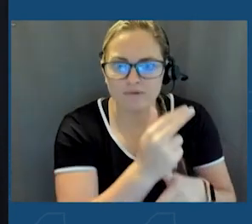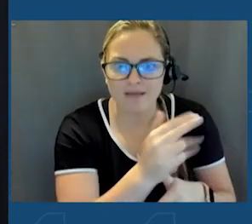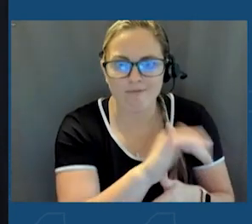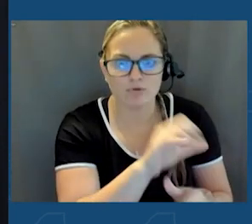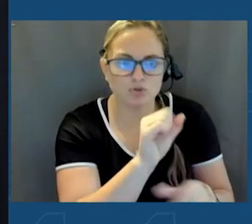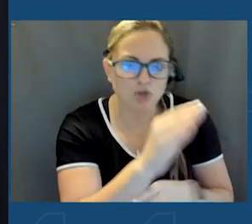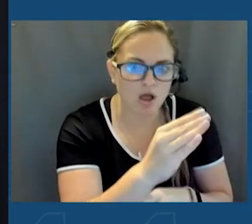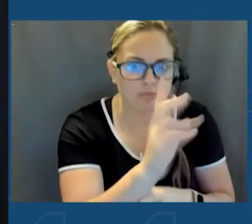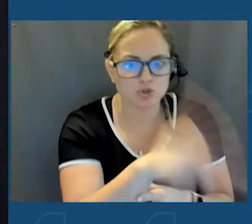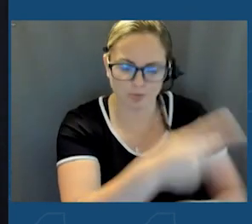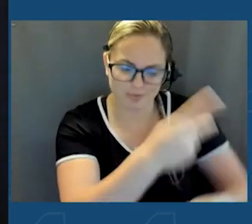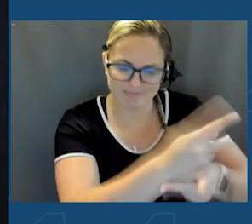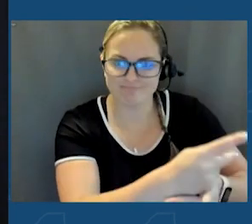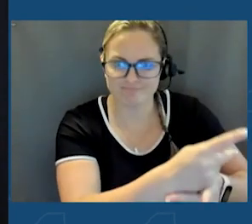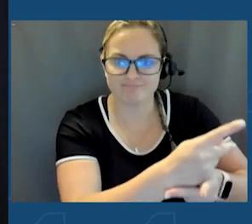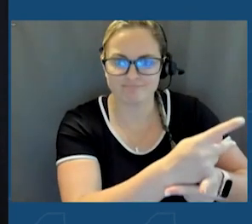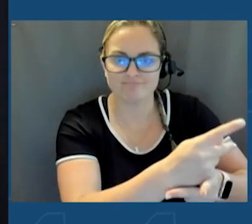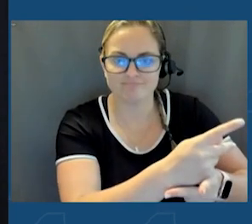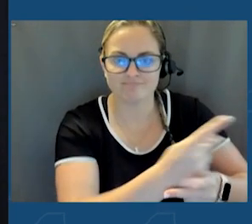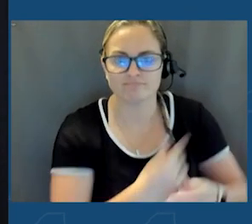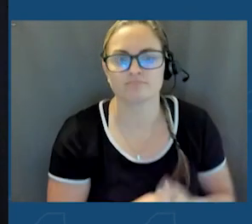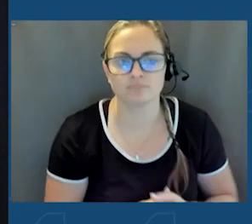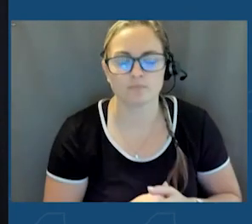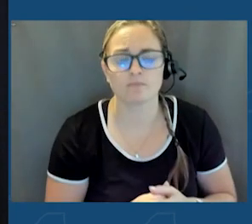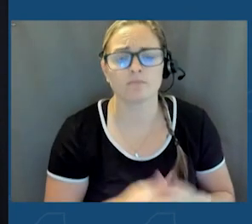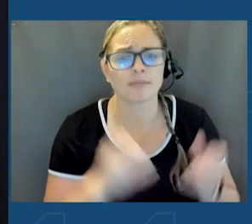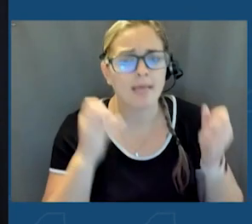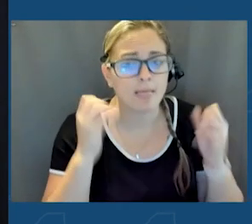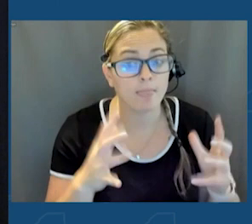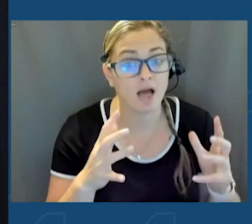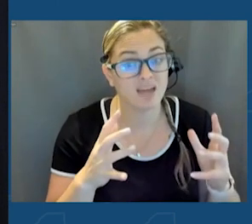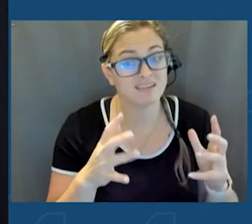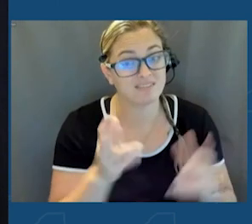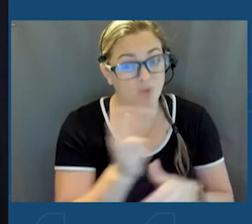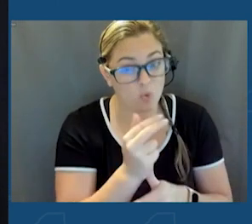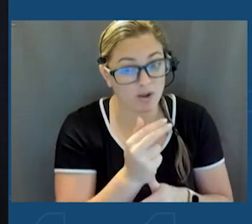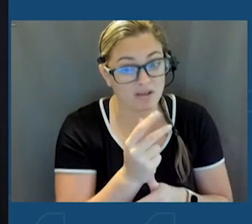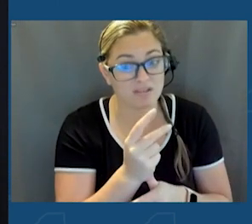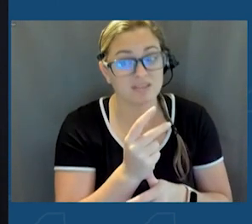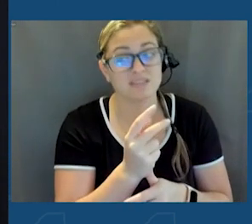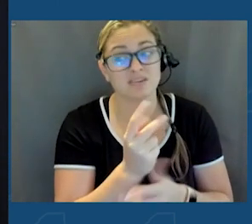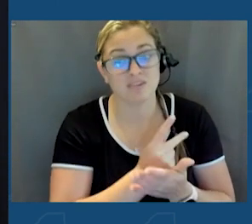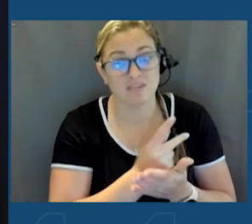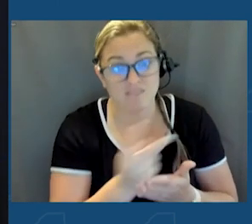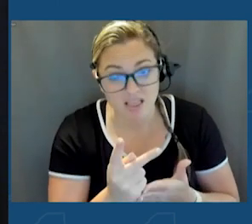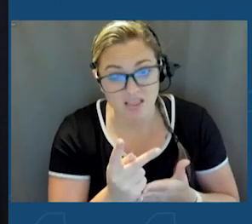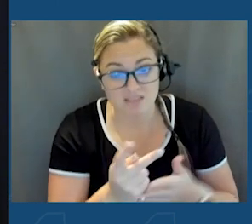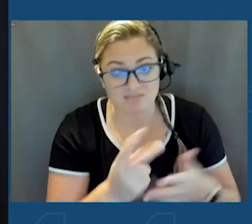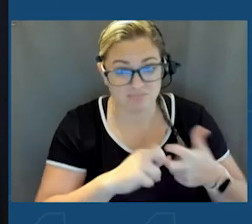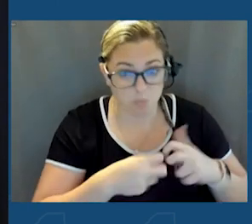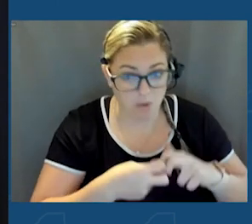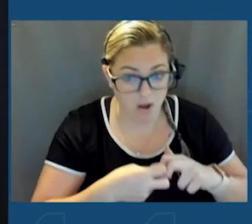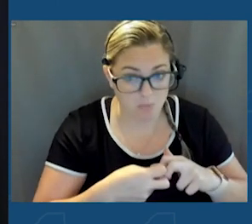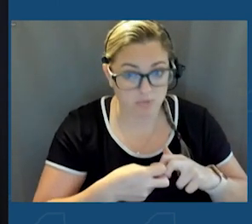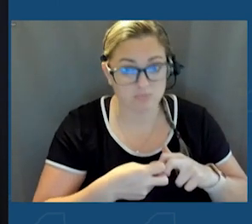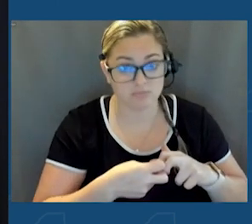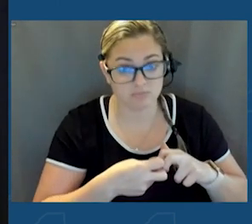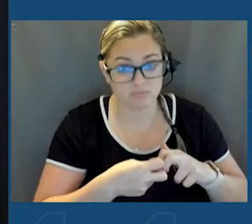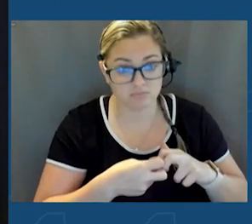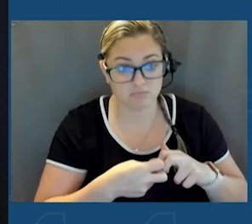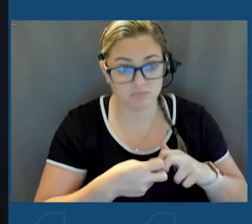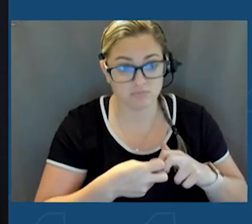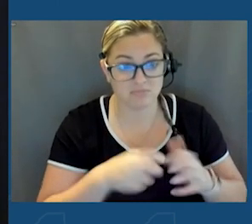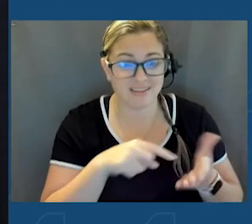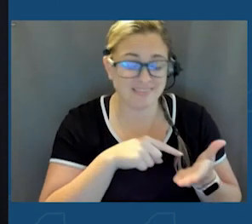should be preserved. But there's also a large number of failing and problem hotels in our neighborhoods. They pay people